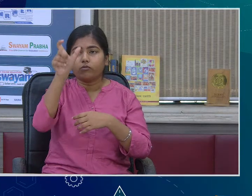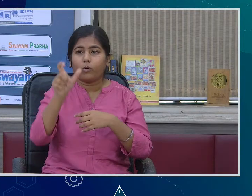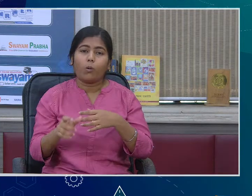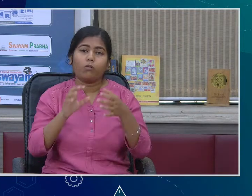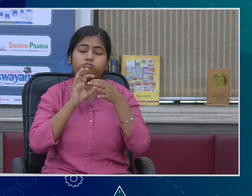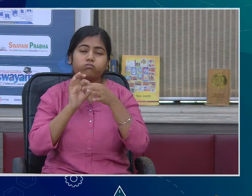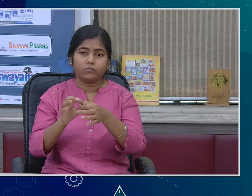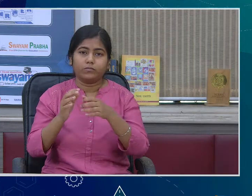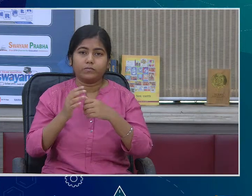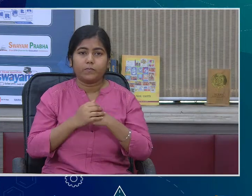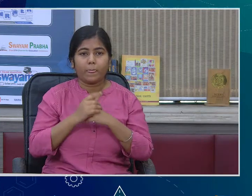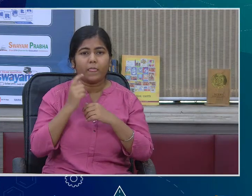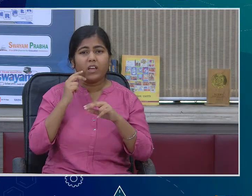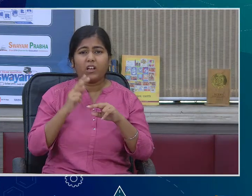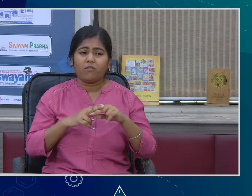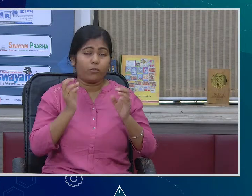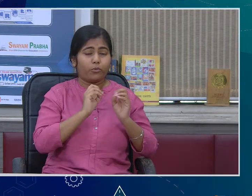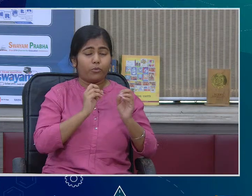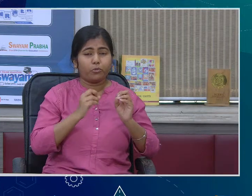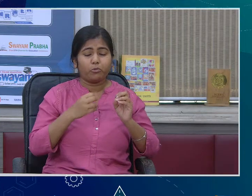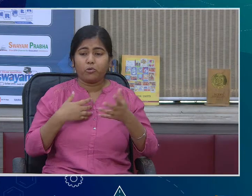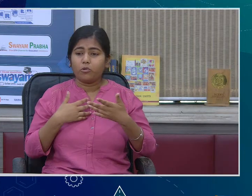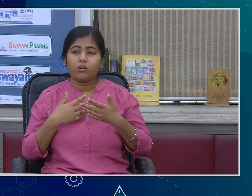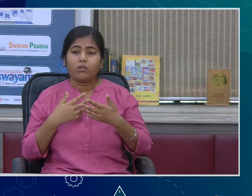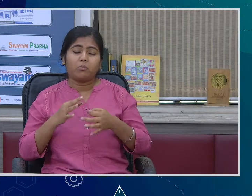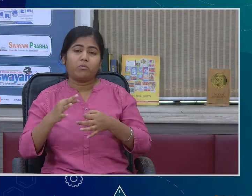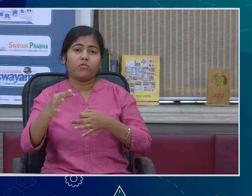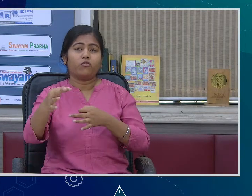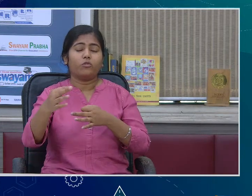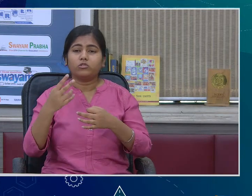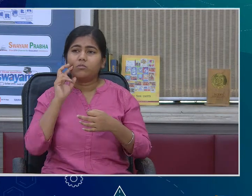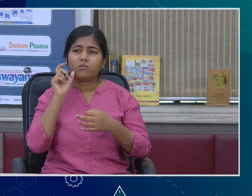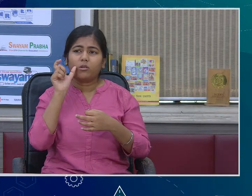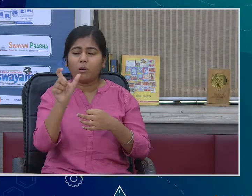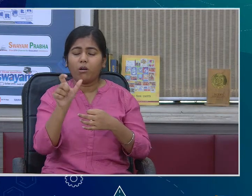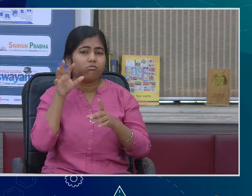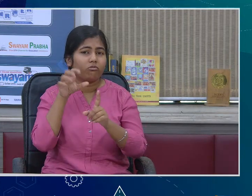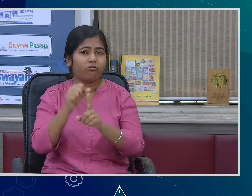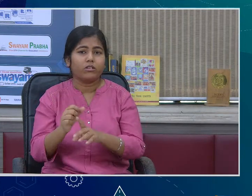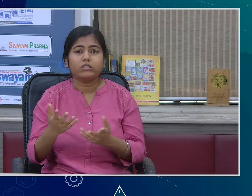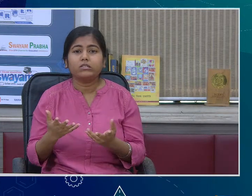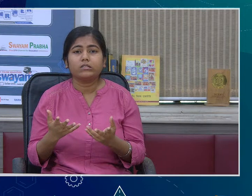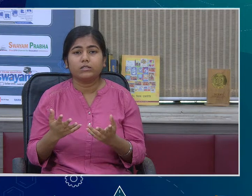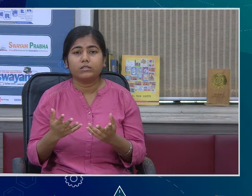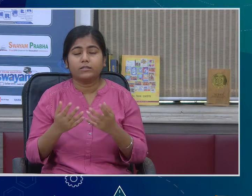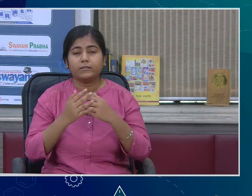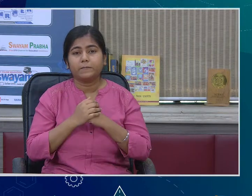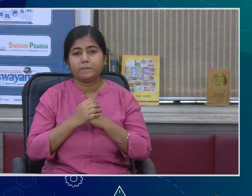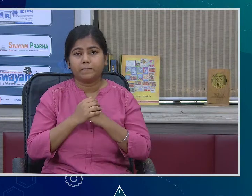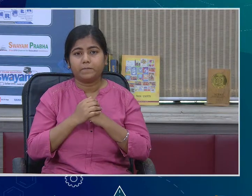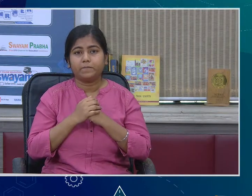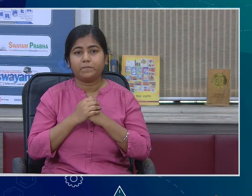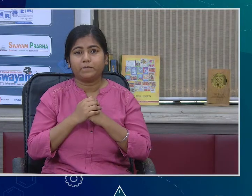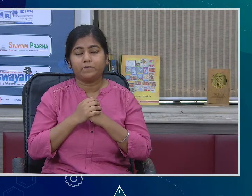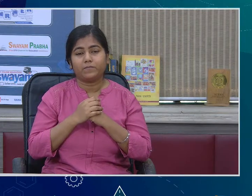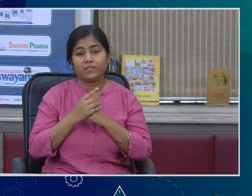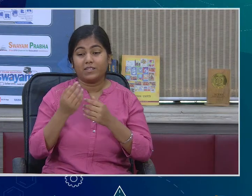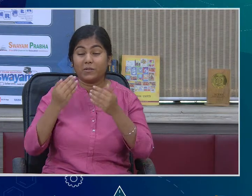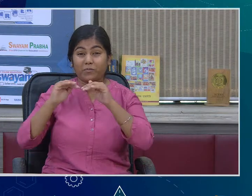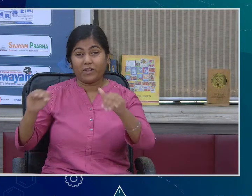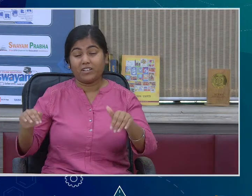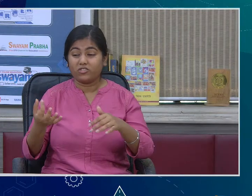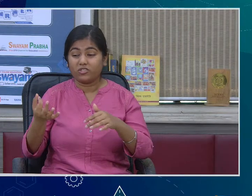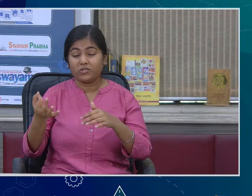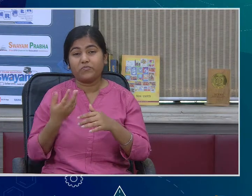they might otherwise never encounter. So which can bridge the word gap for them. You know, for these students with special